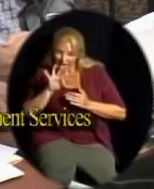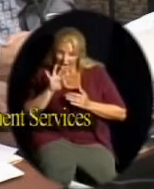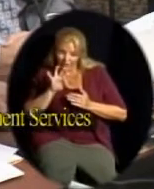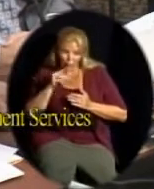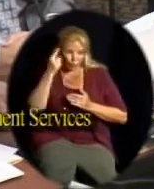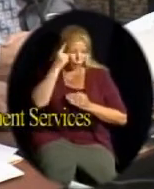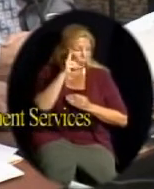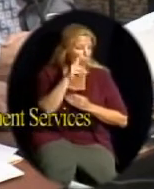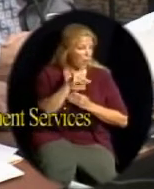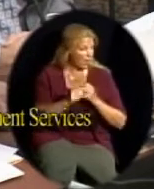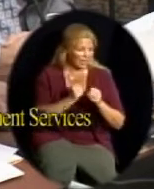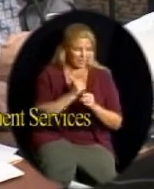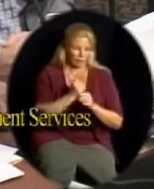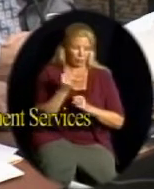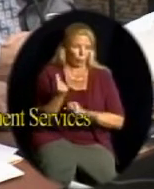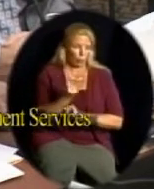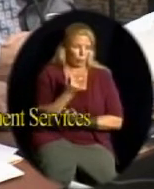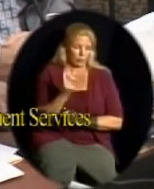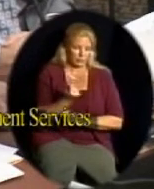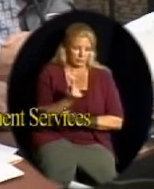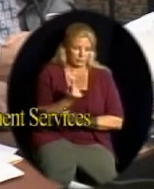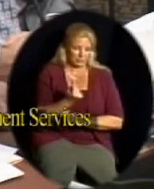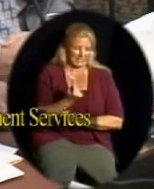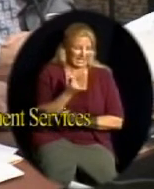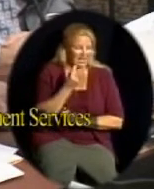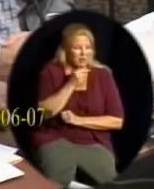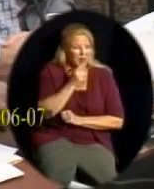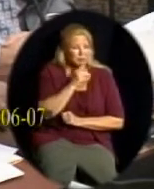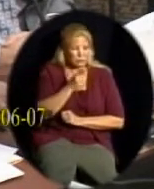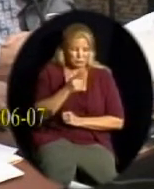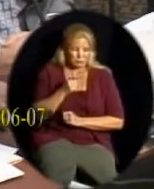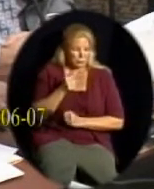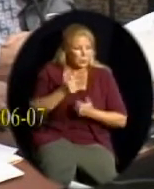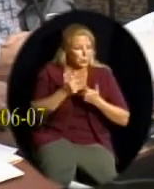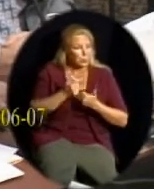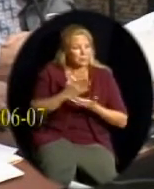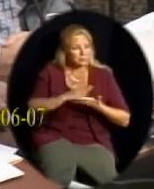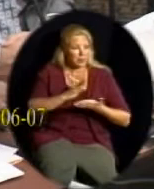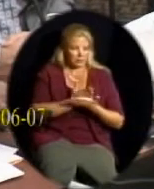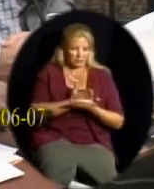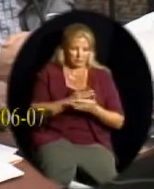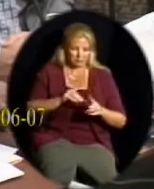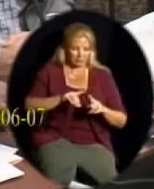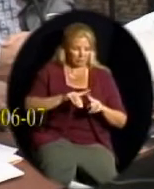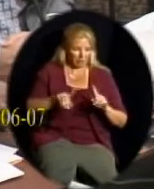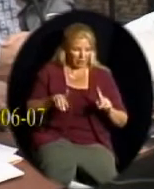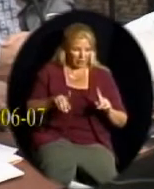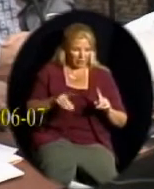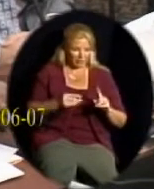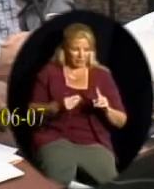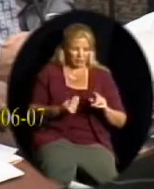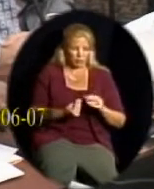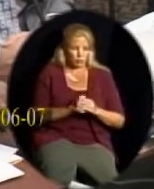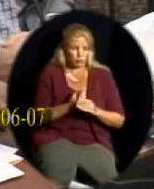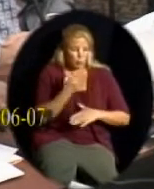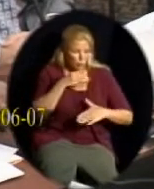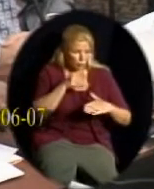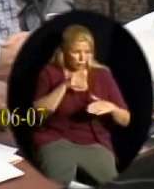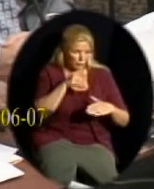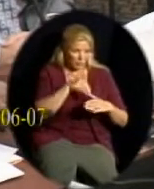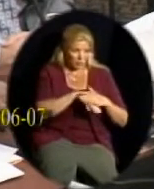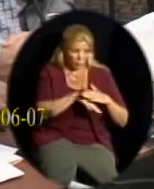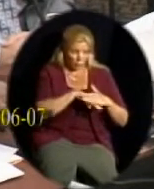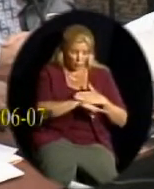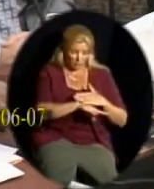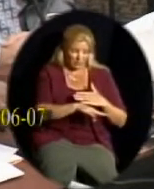continue. But if there's some growth in enrollment statewide and statewide appropriations increase, they may